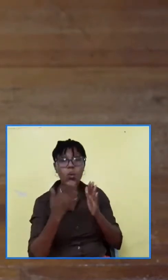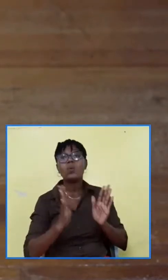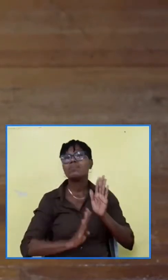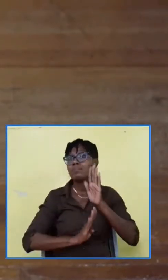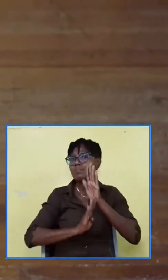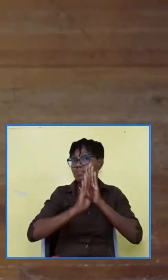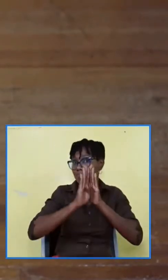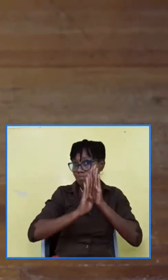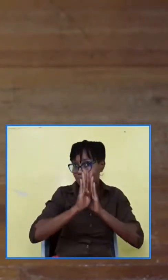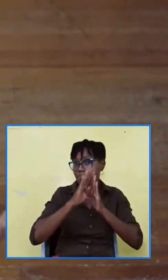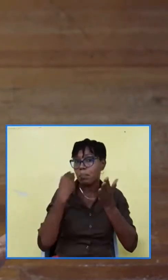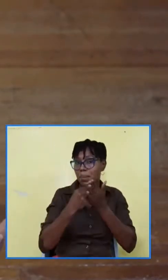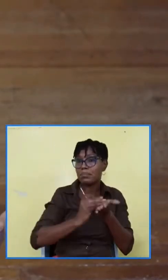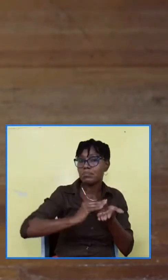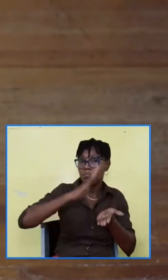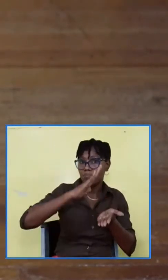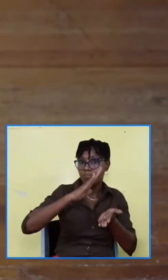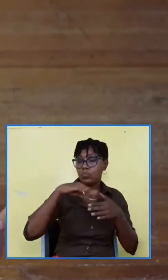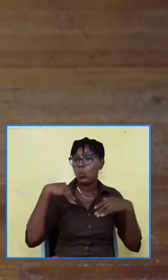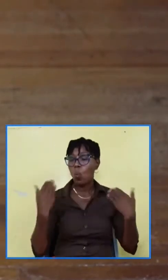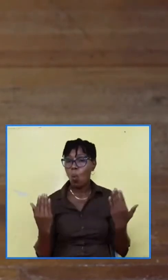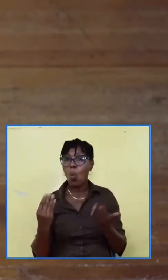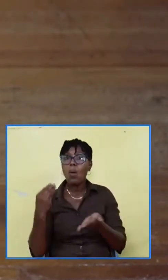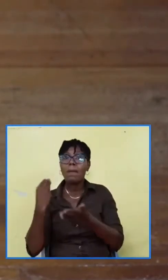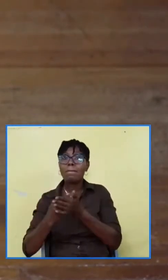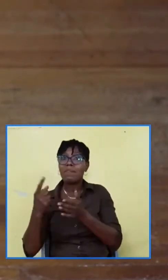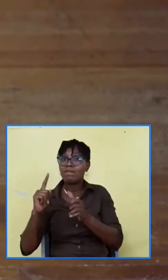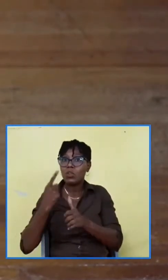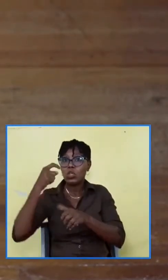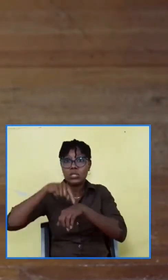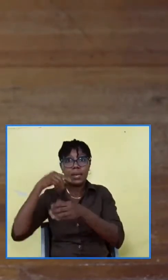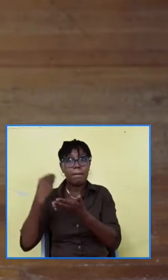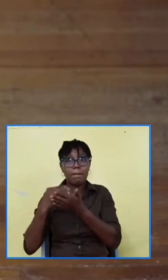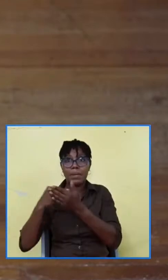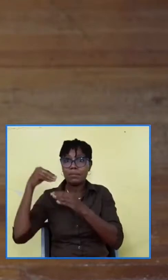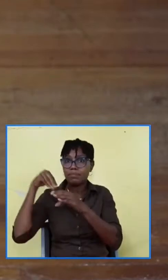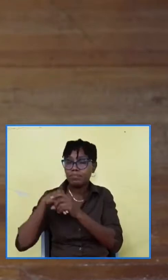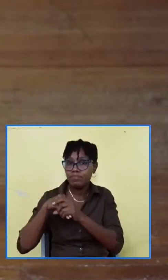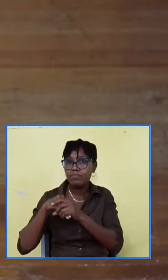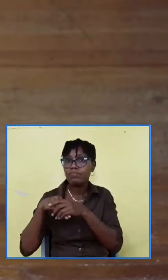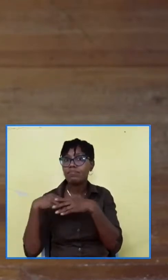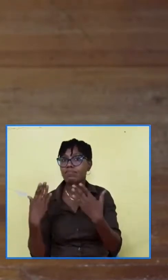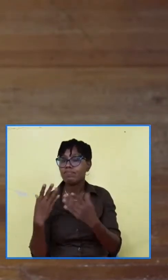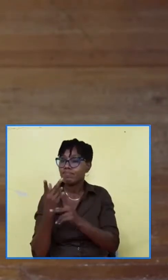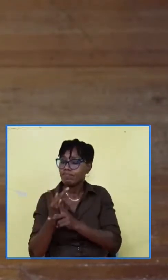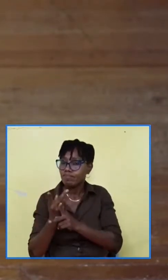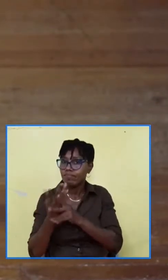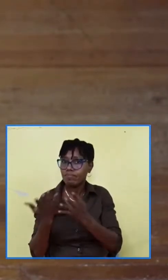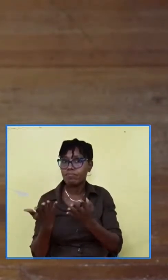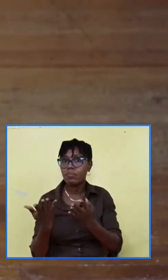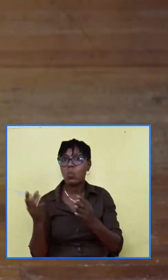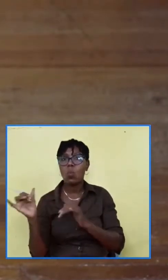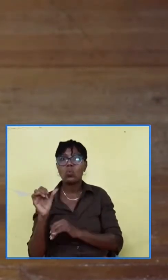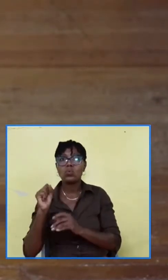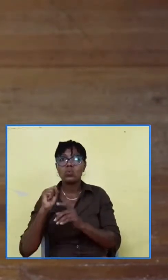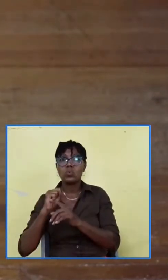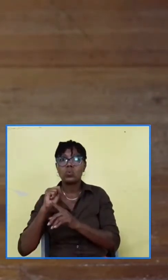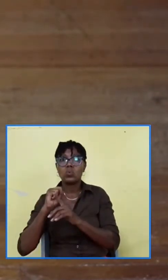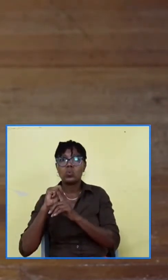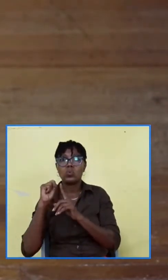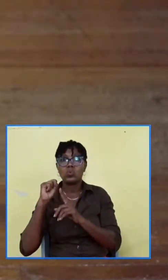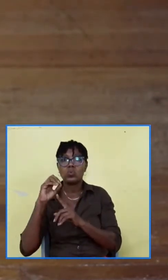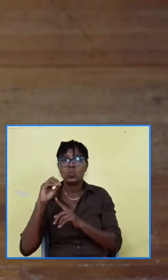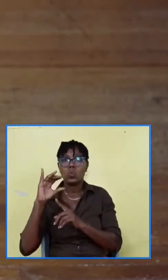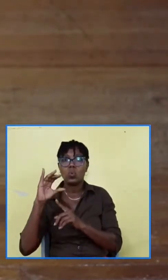okay, return. Yeah. Preservation of capital, which I think we all want. The third one is social utility. So there's